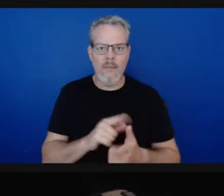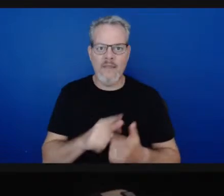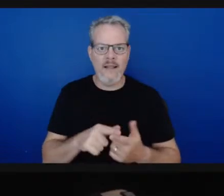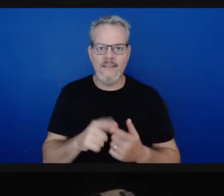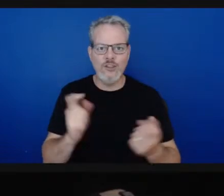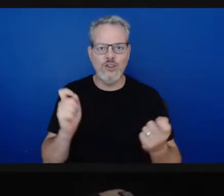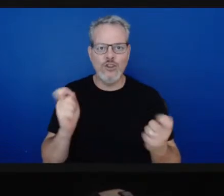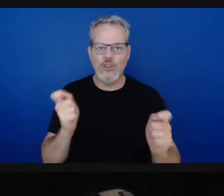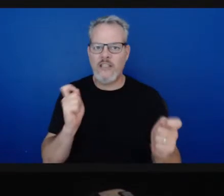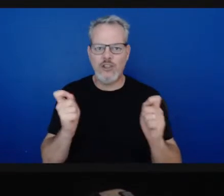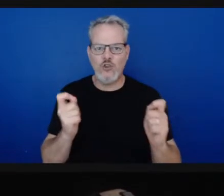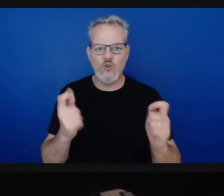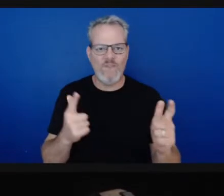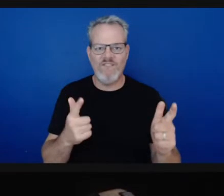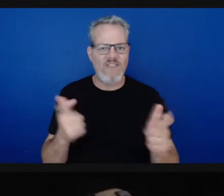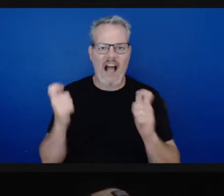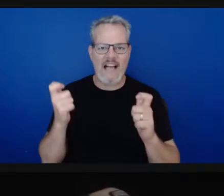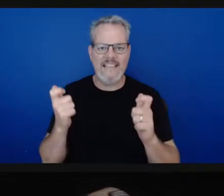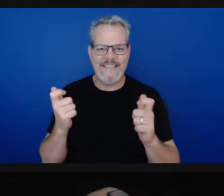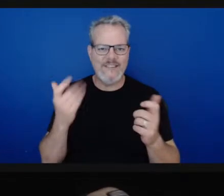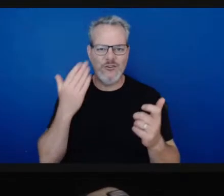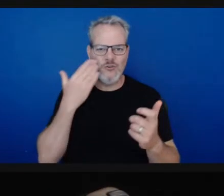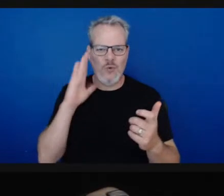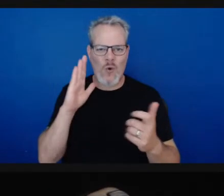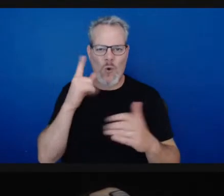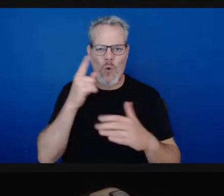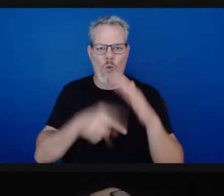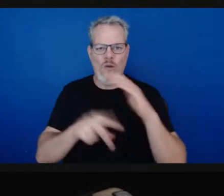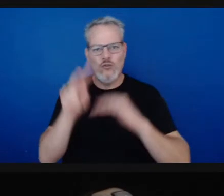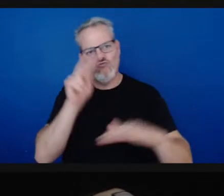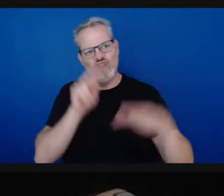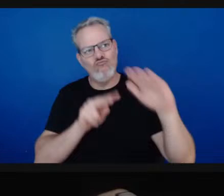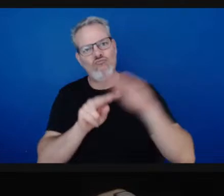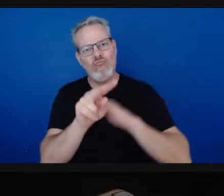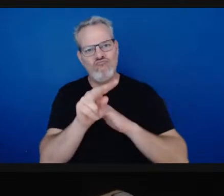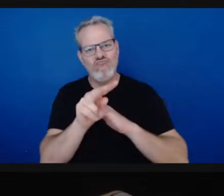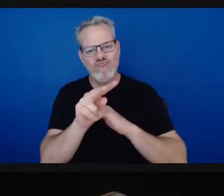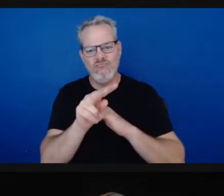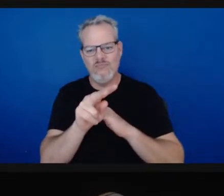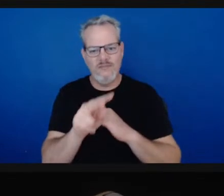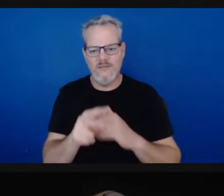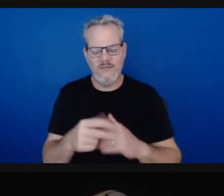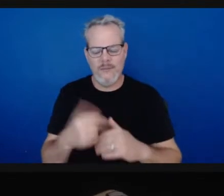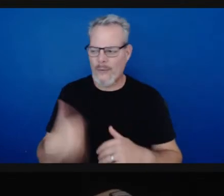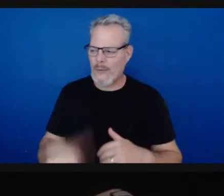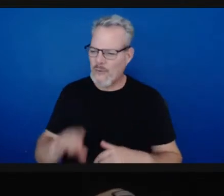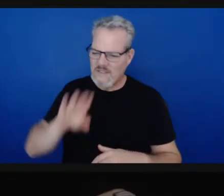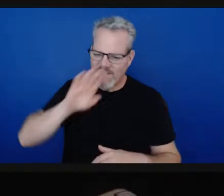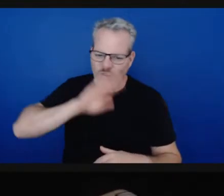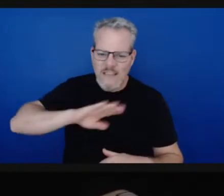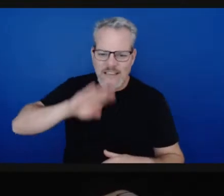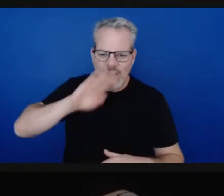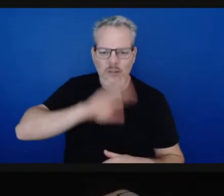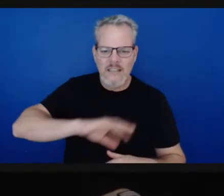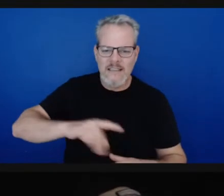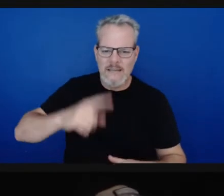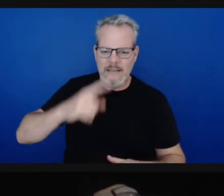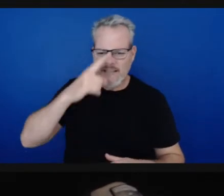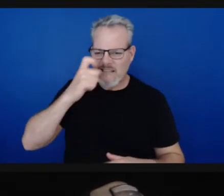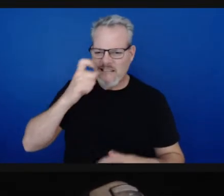wrong, because it's already changed. Right. And it's complete. It was just so frustrating because it changed the entire